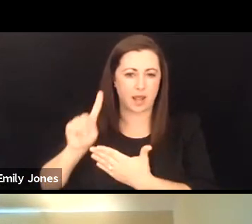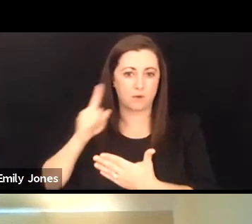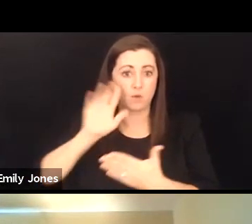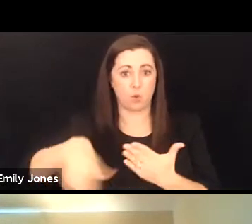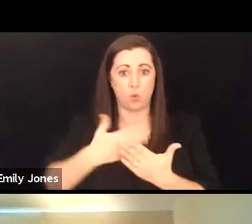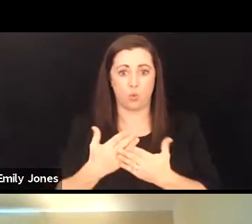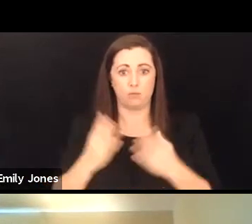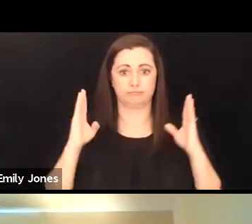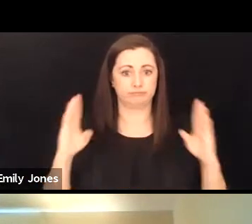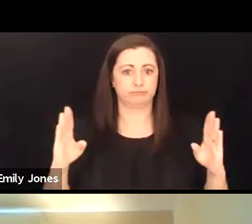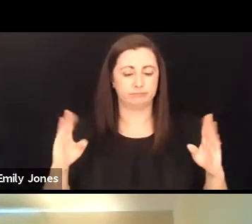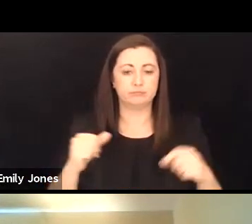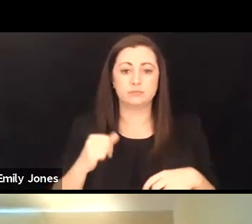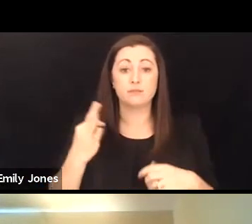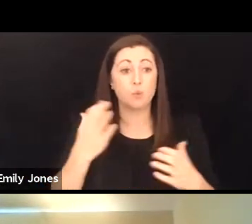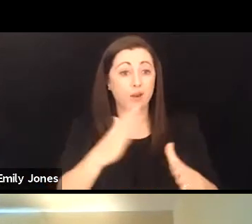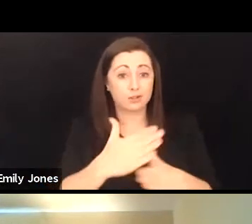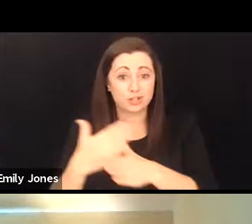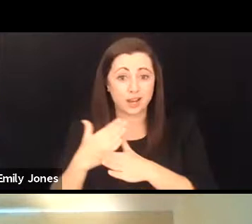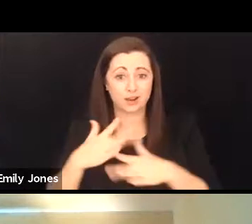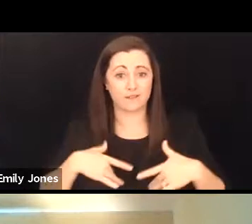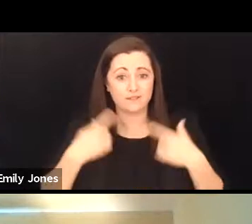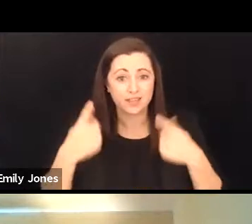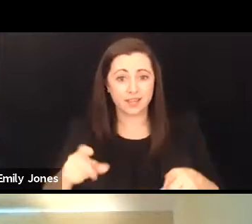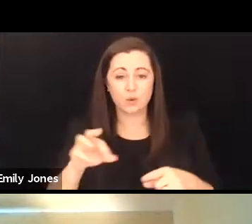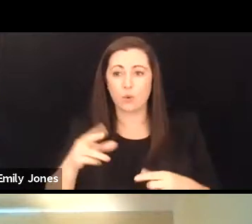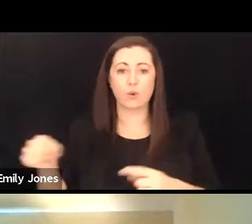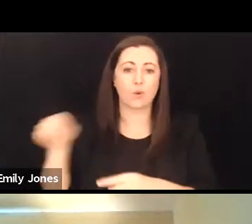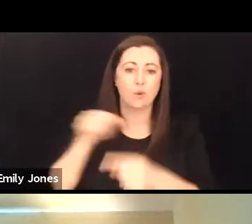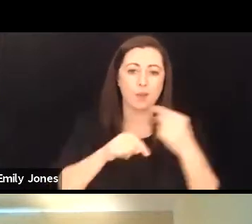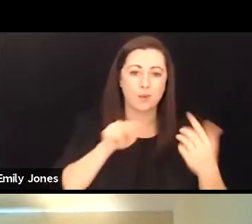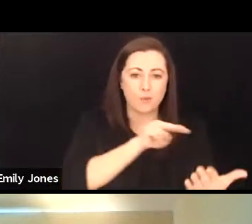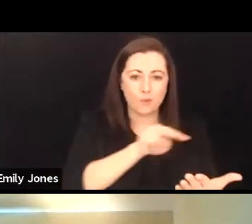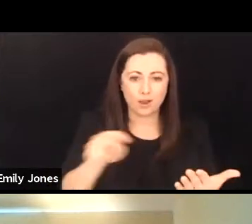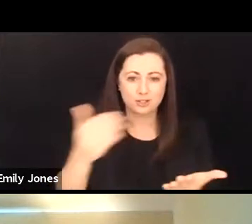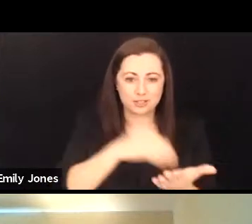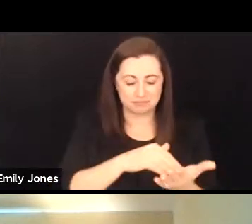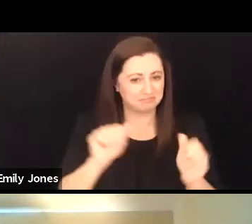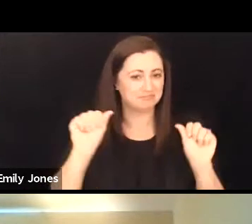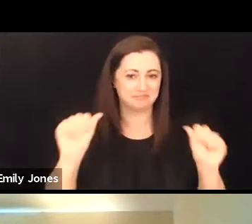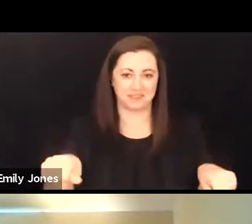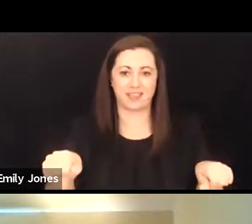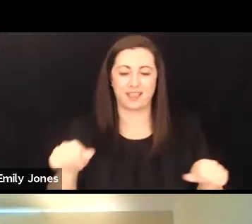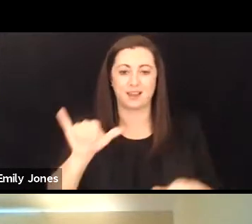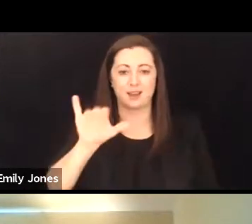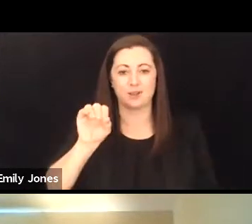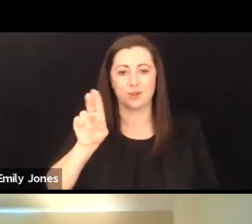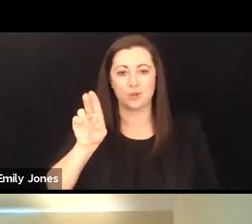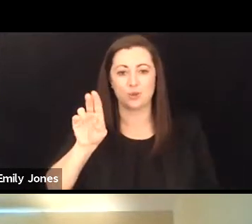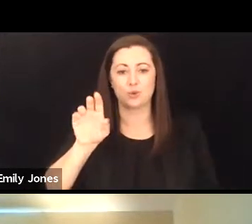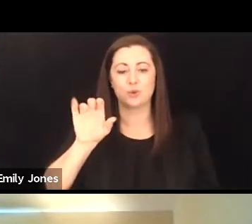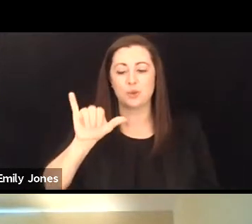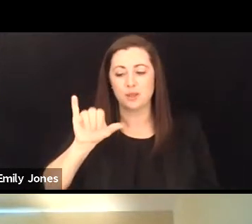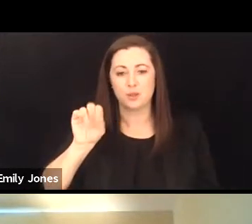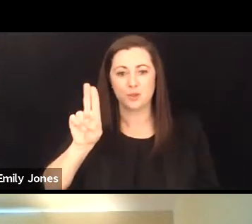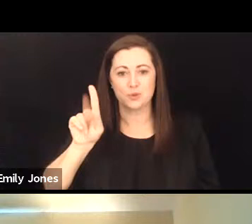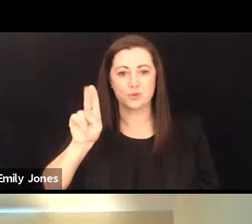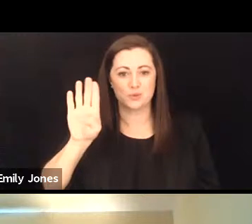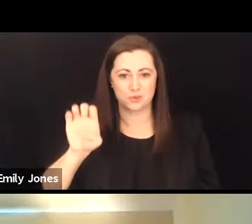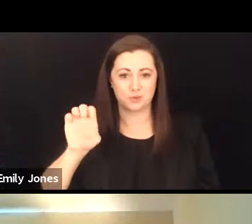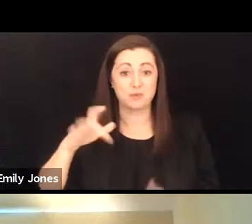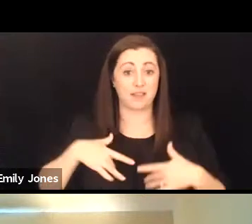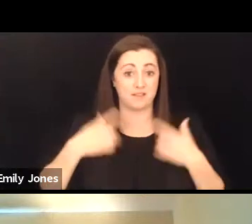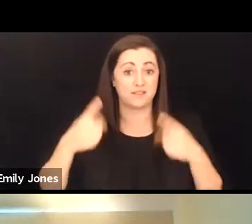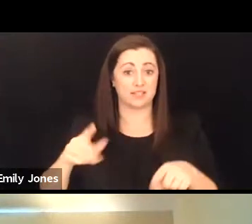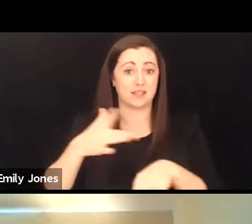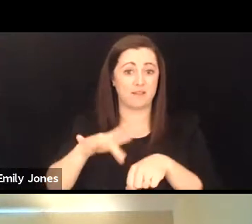to share this event with other people or watch it again, please feel free to go back to YouTube. And this event will be available